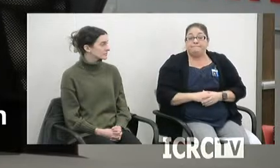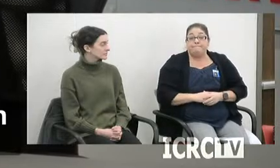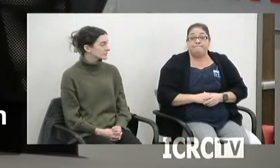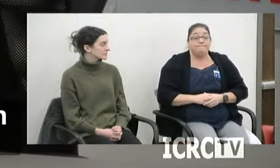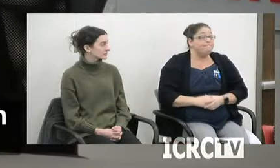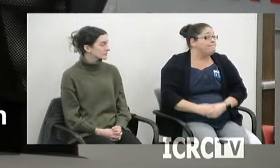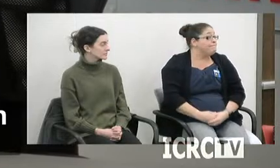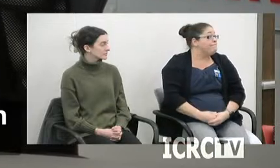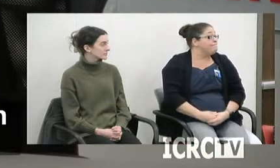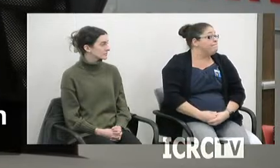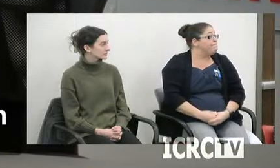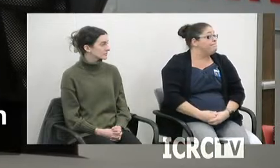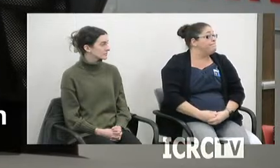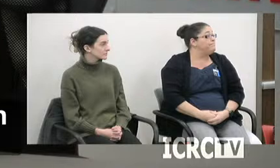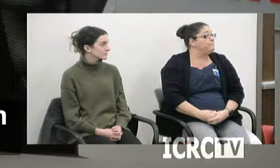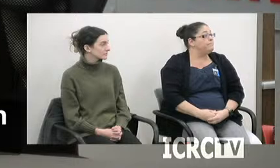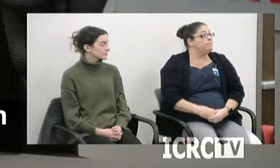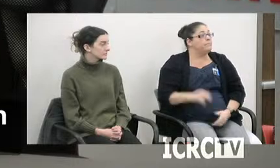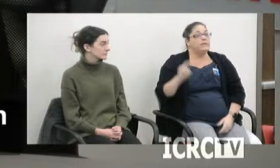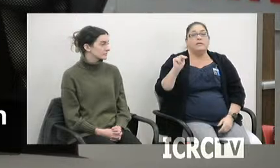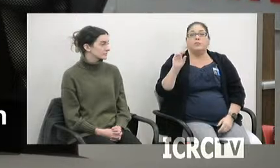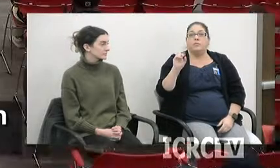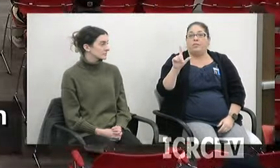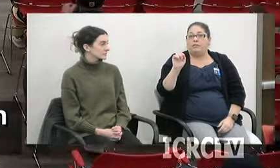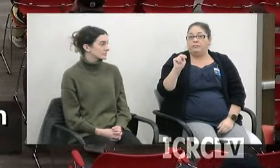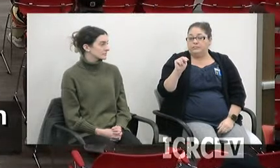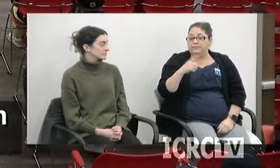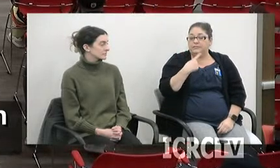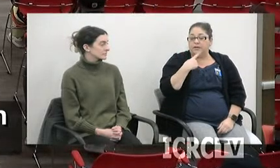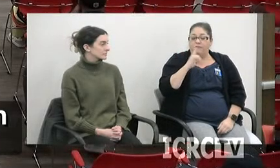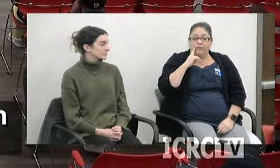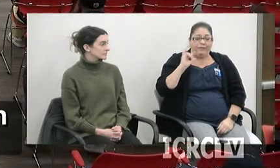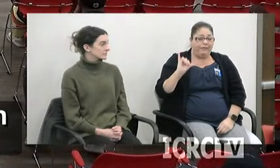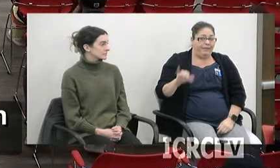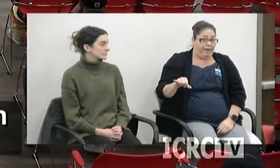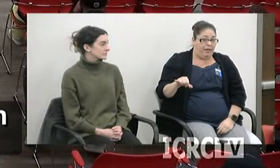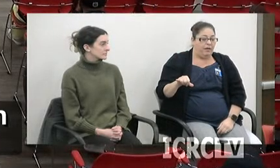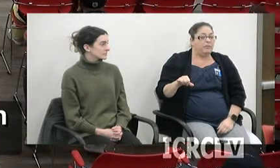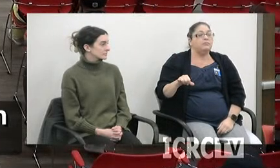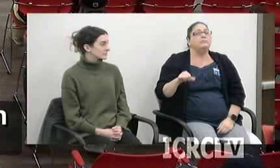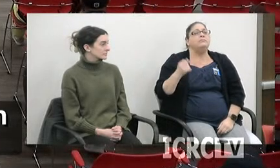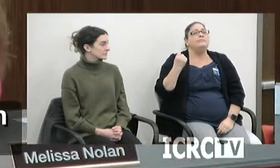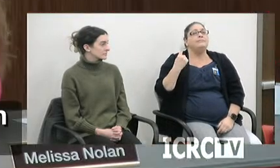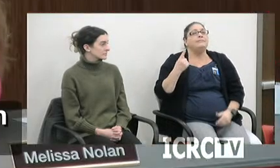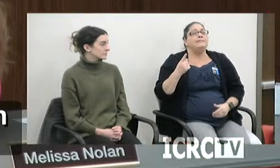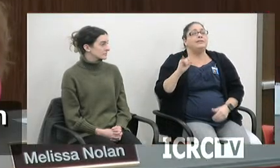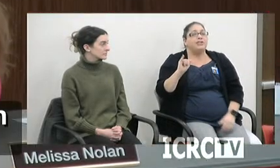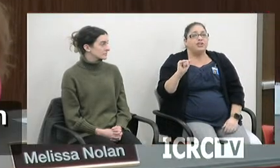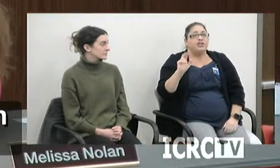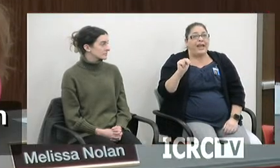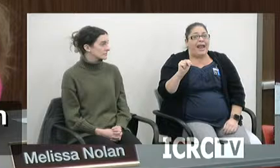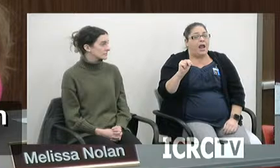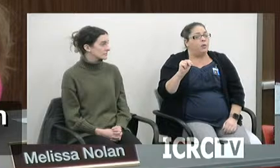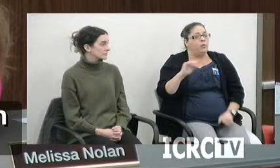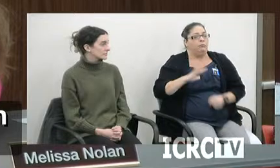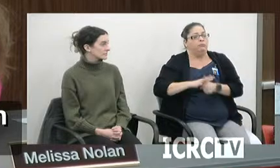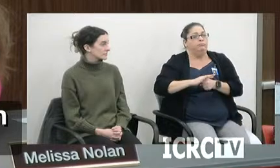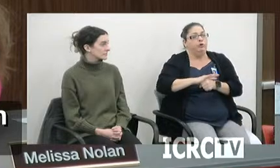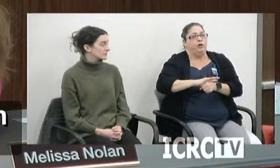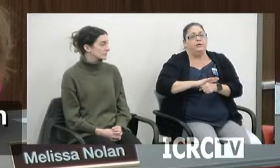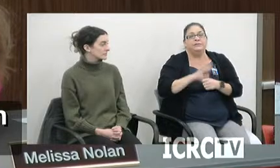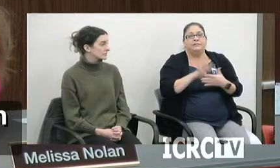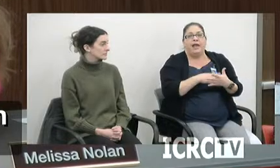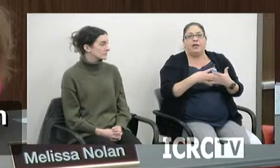that. So on that note, I think our January's kind of booked. So if we want to look